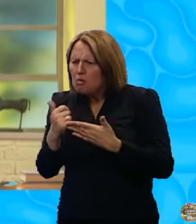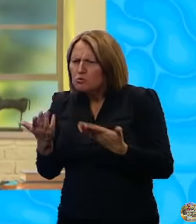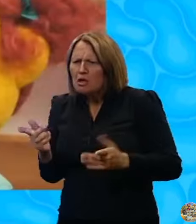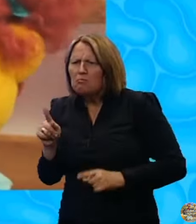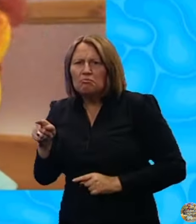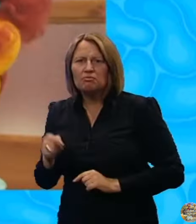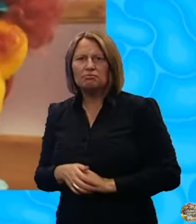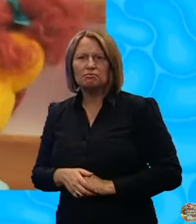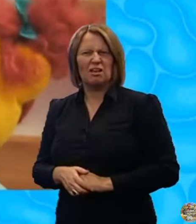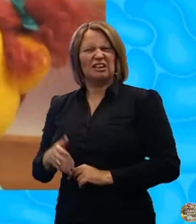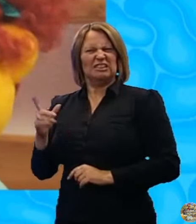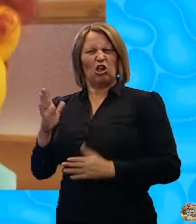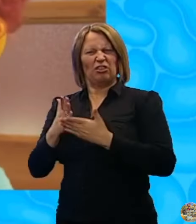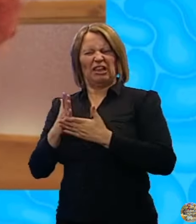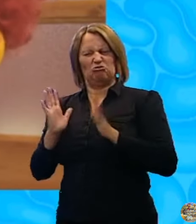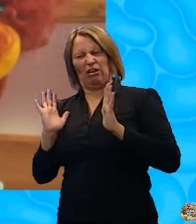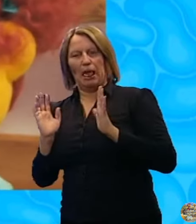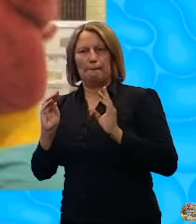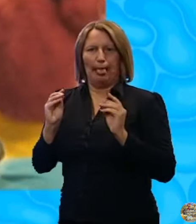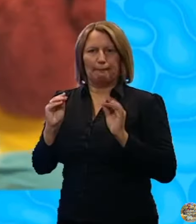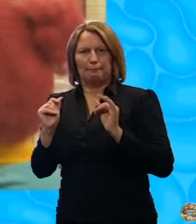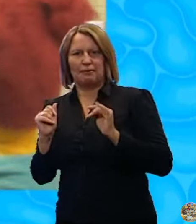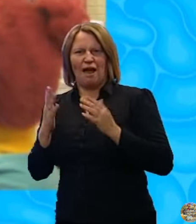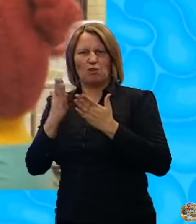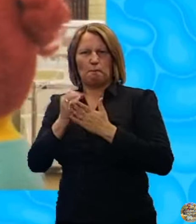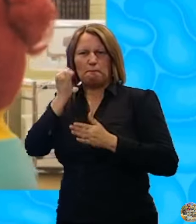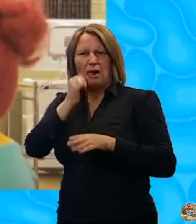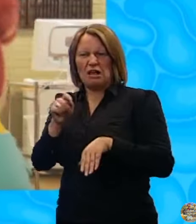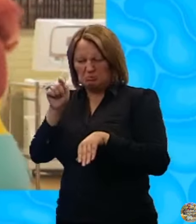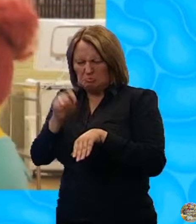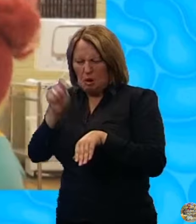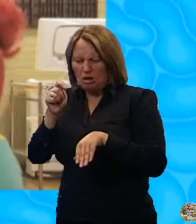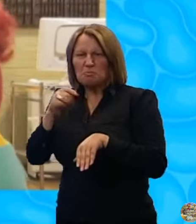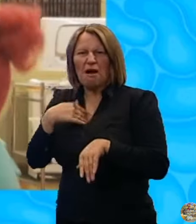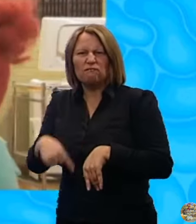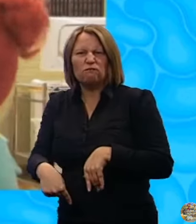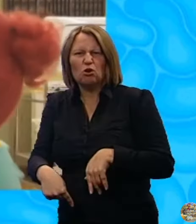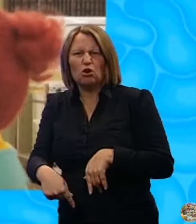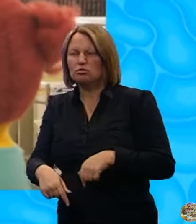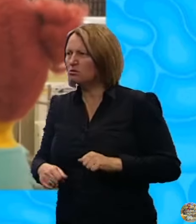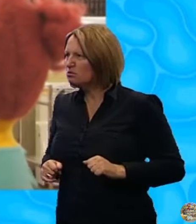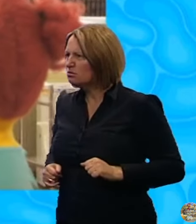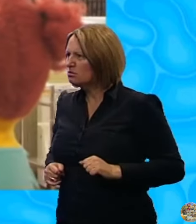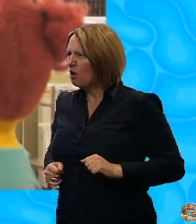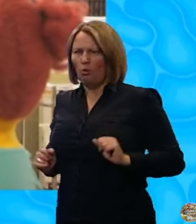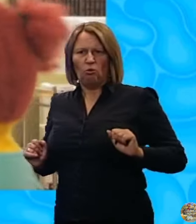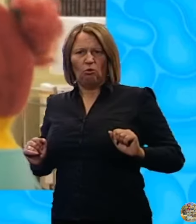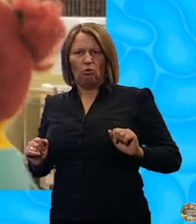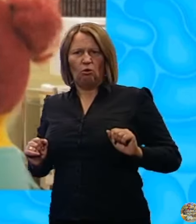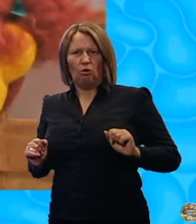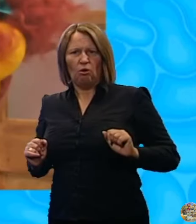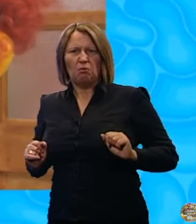I help you today? It's not really anything except, well, I've got this little black spot on my foot. Ah.